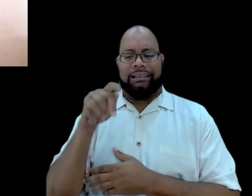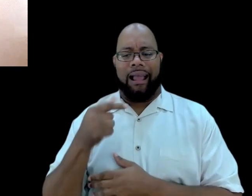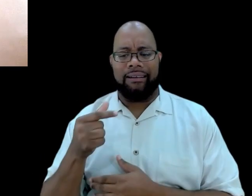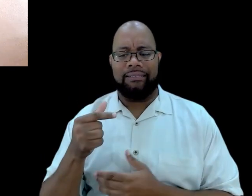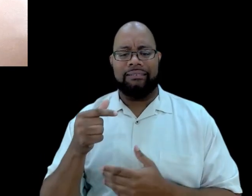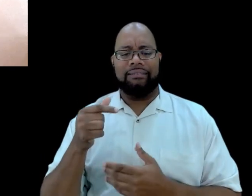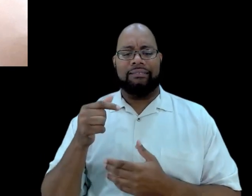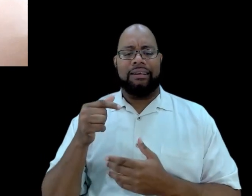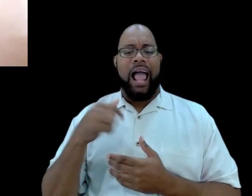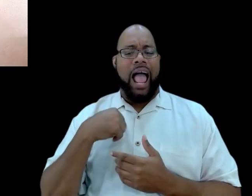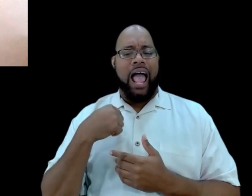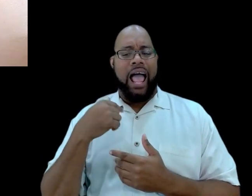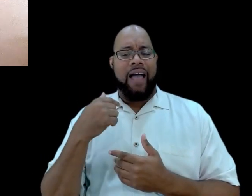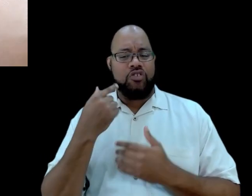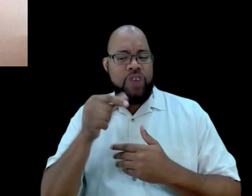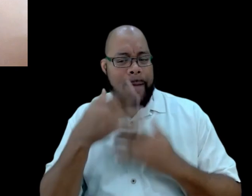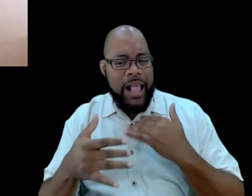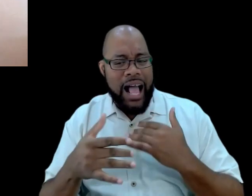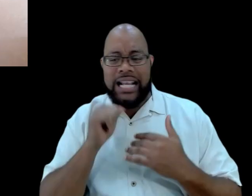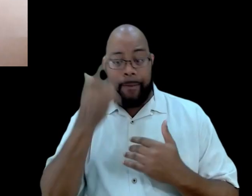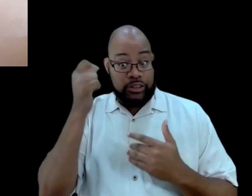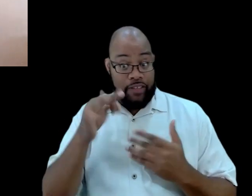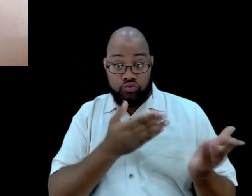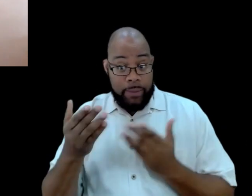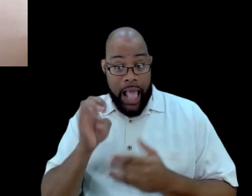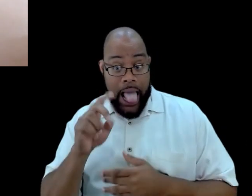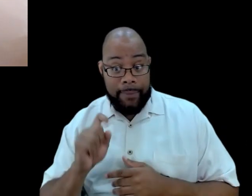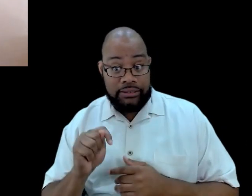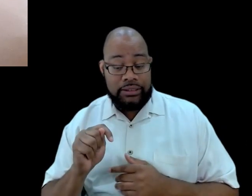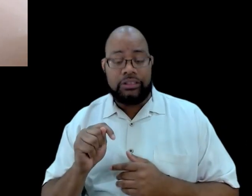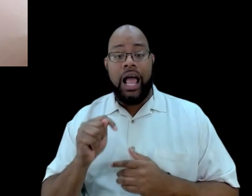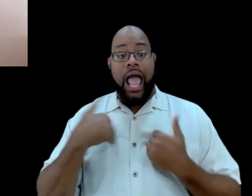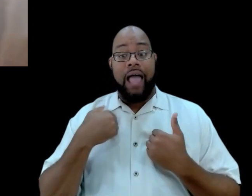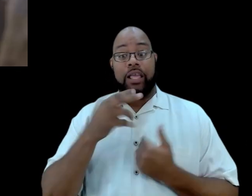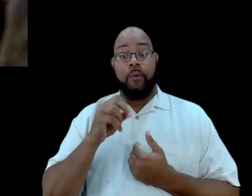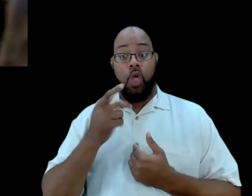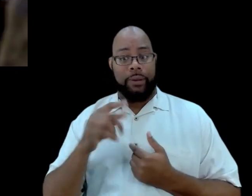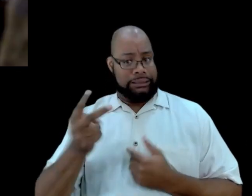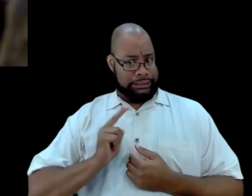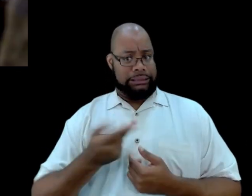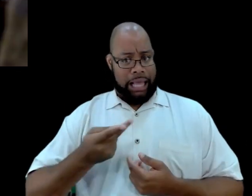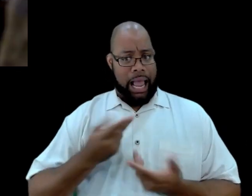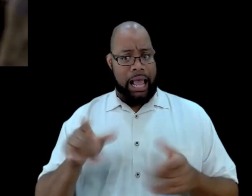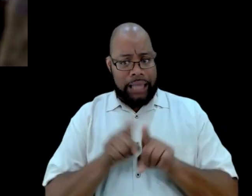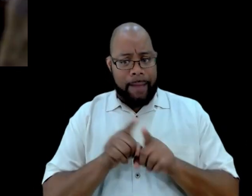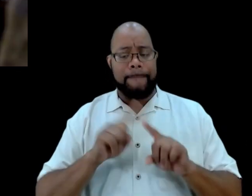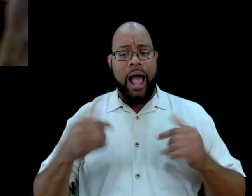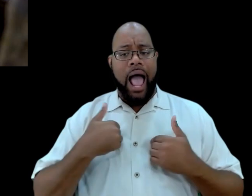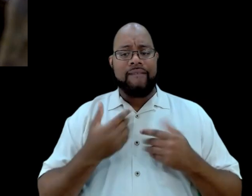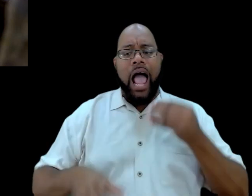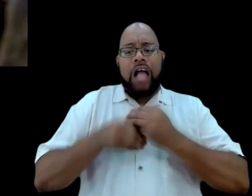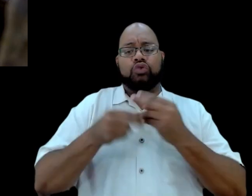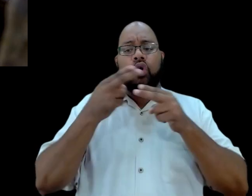has green blood, but it's not due to a different transport element. No, it actually has hemoglobin, like you and I, but it has